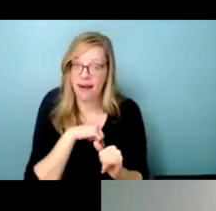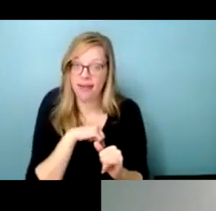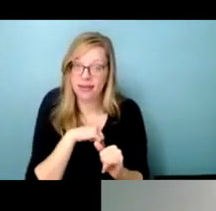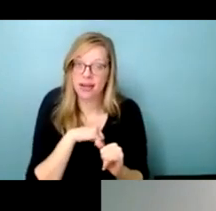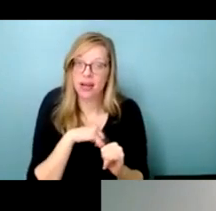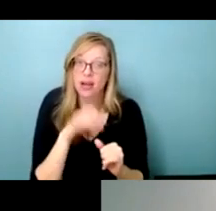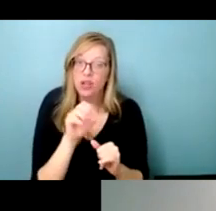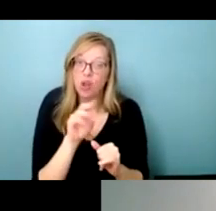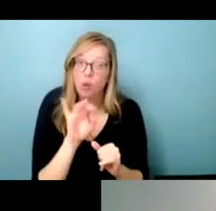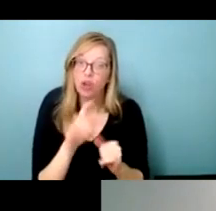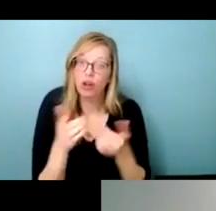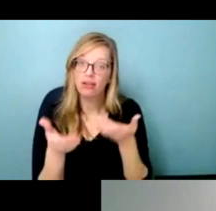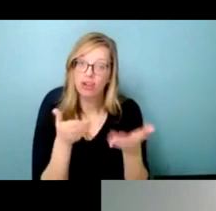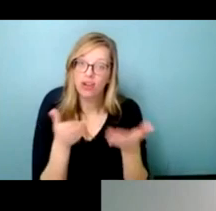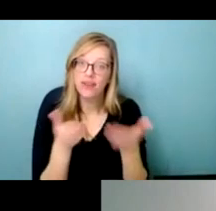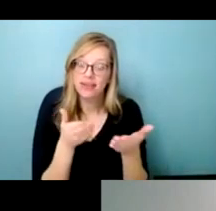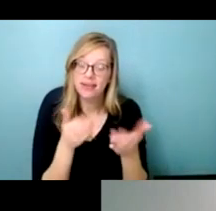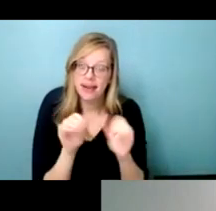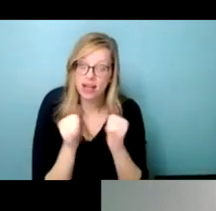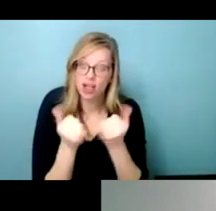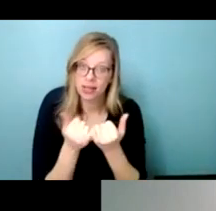way our systems work up here.